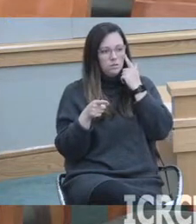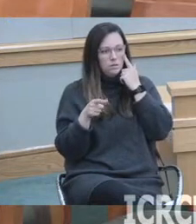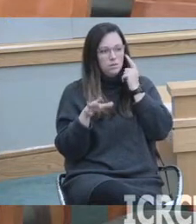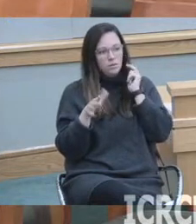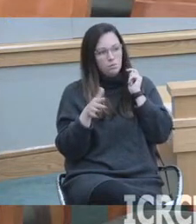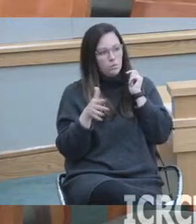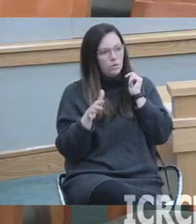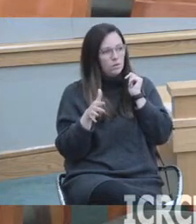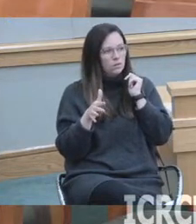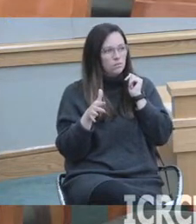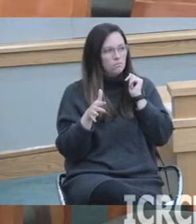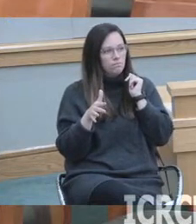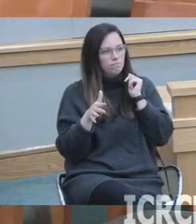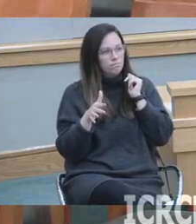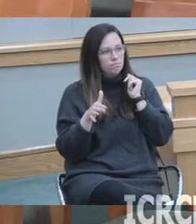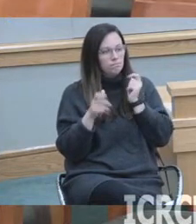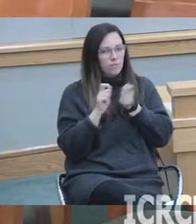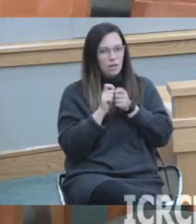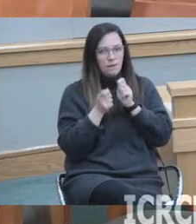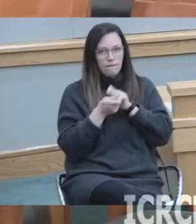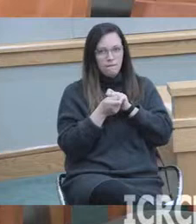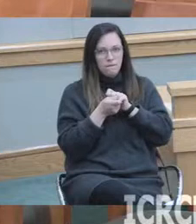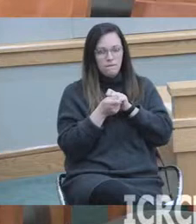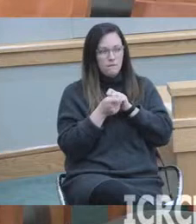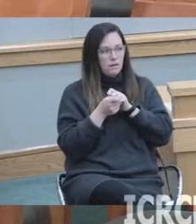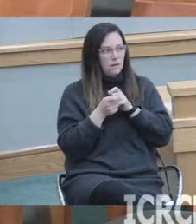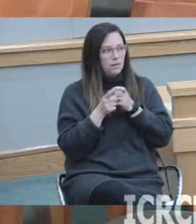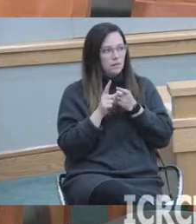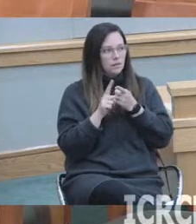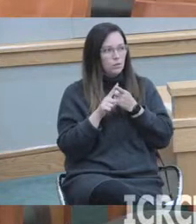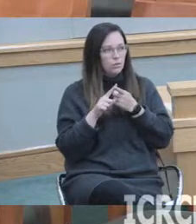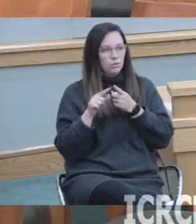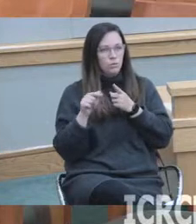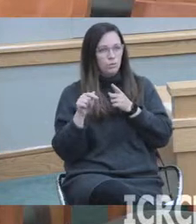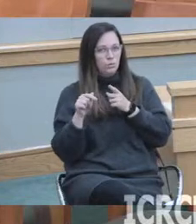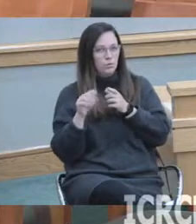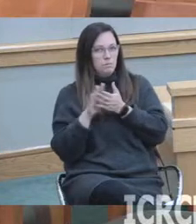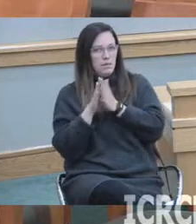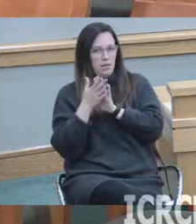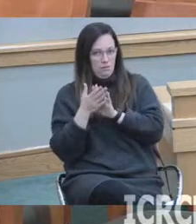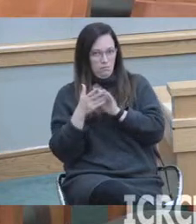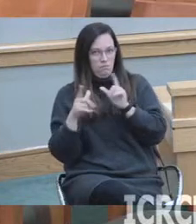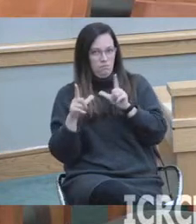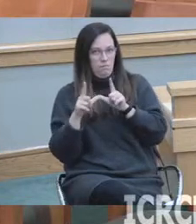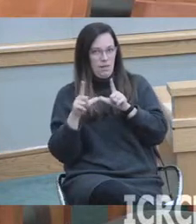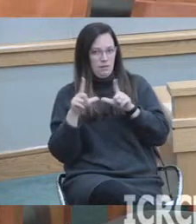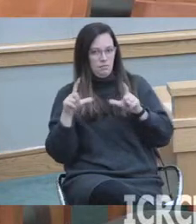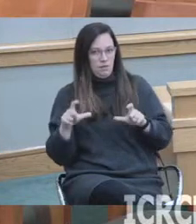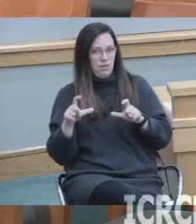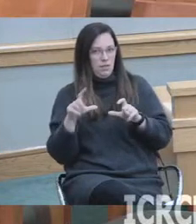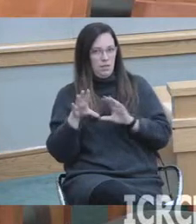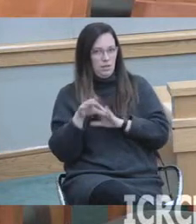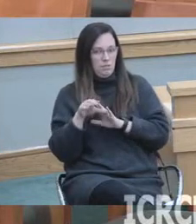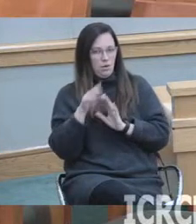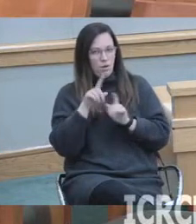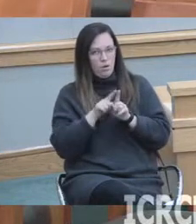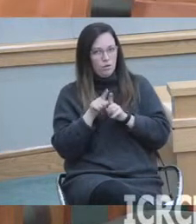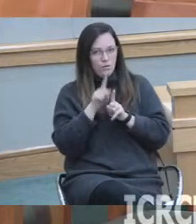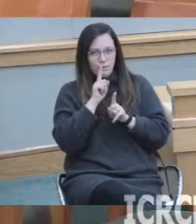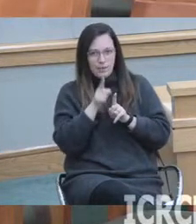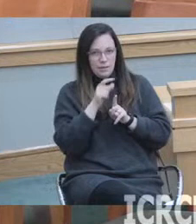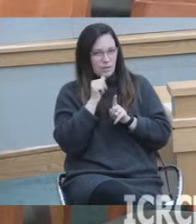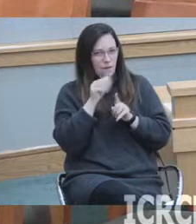somewhat modified to be license plate camera. They were also really intended, they don't focus quick